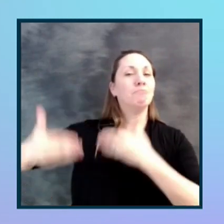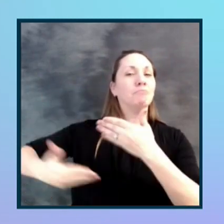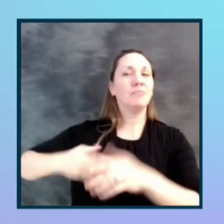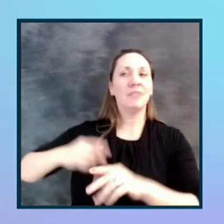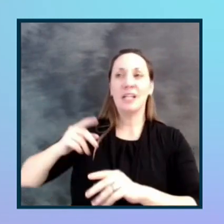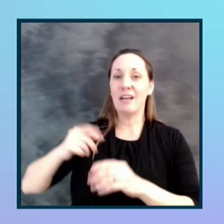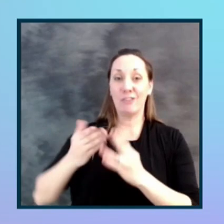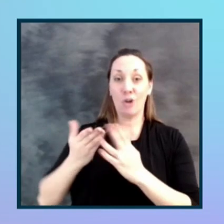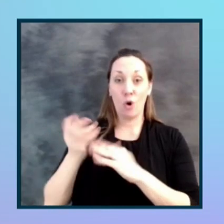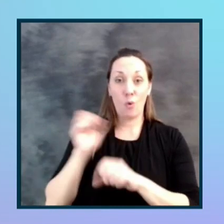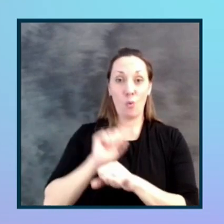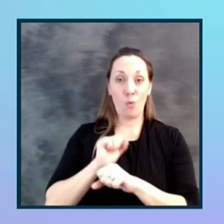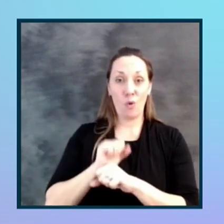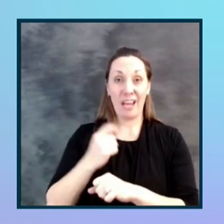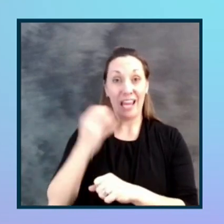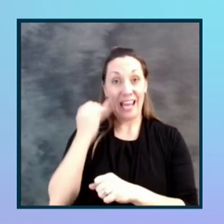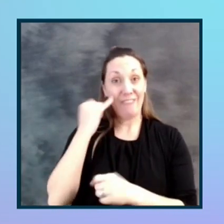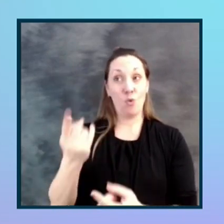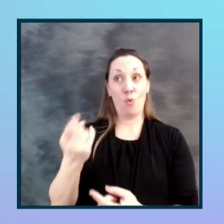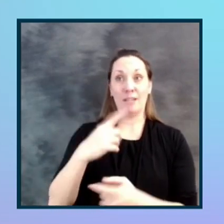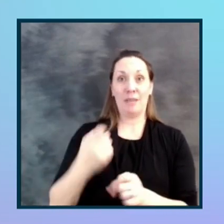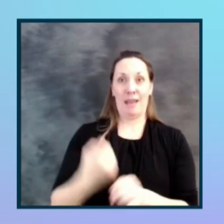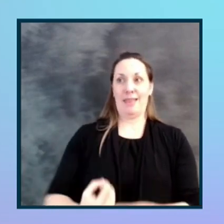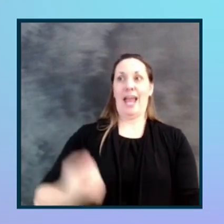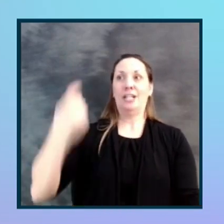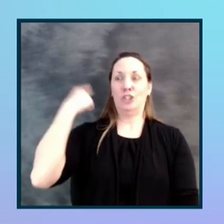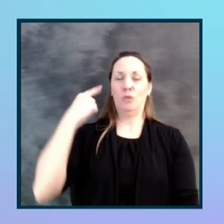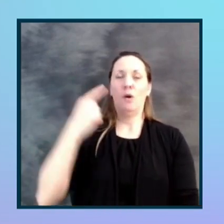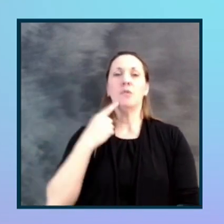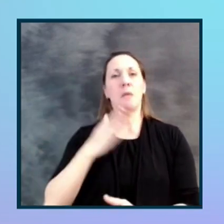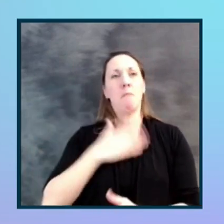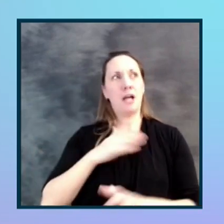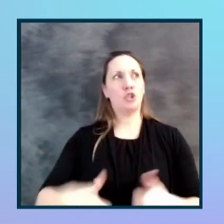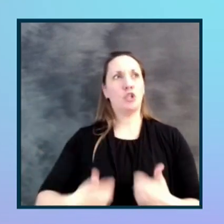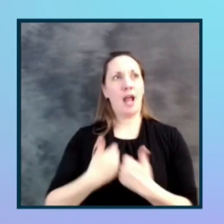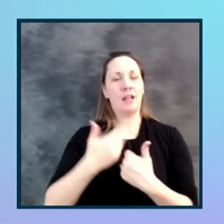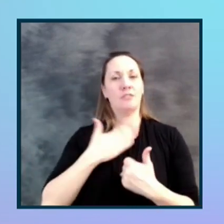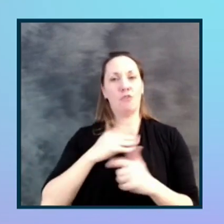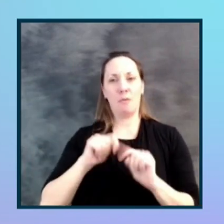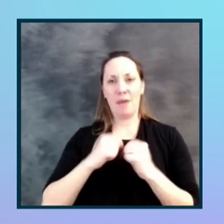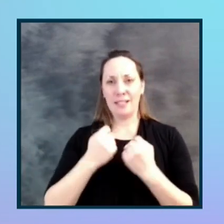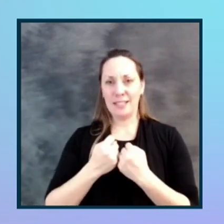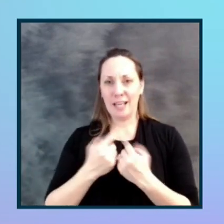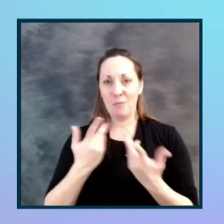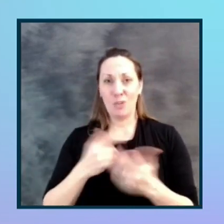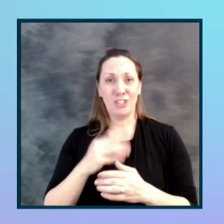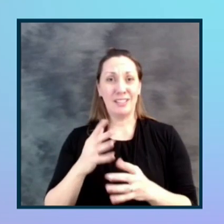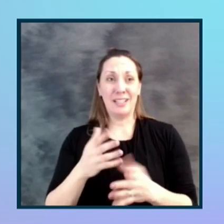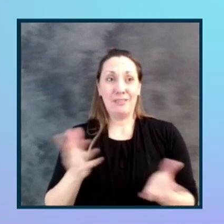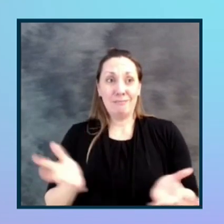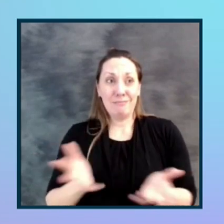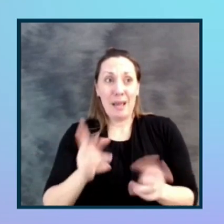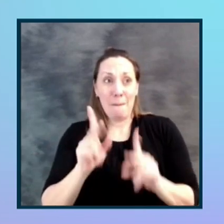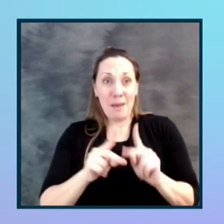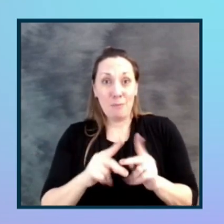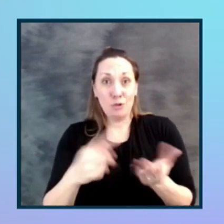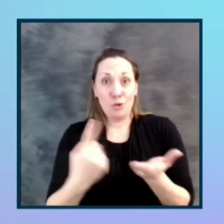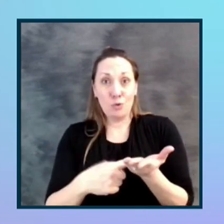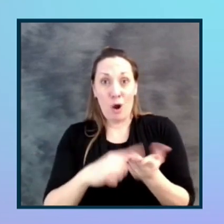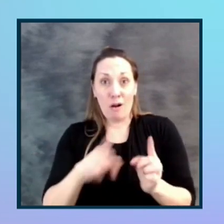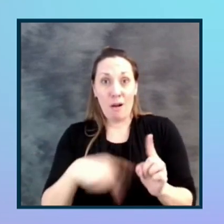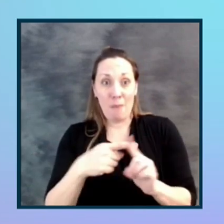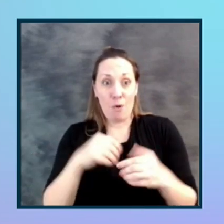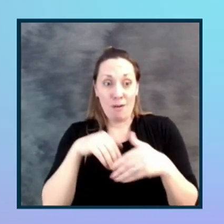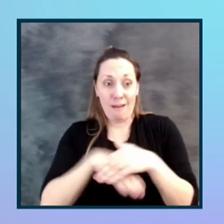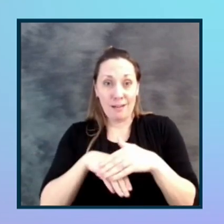a year before, I would have said that the challenge for my team was to just even get people talking about accessibility. And